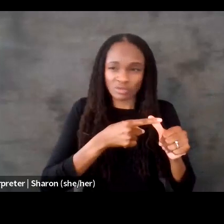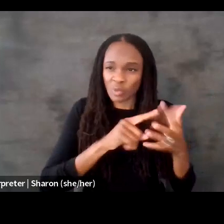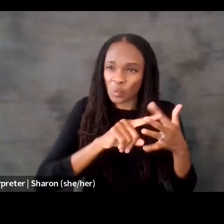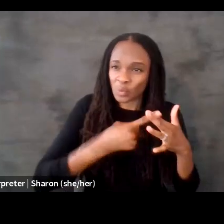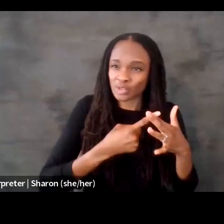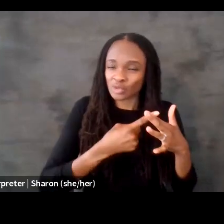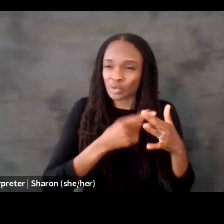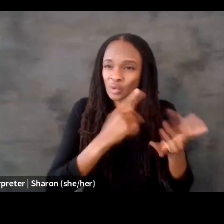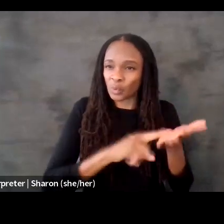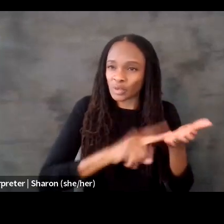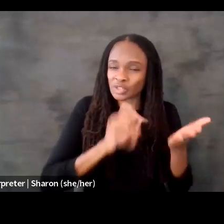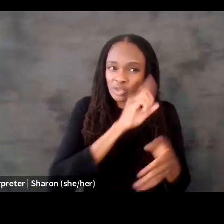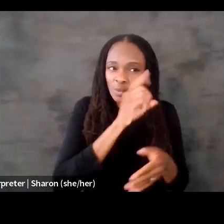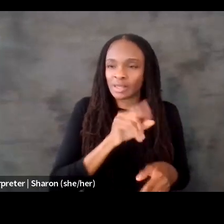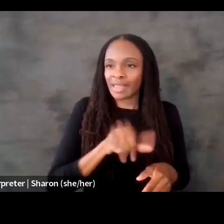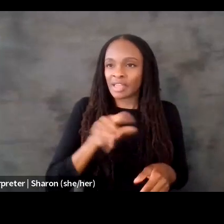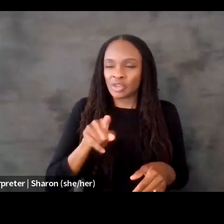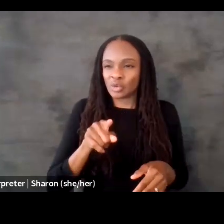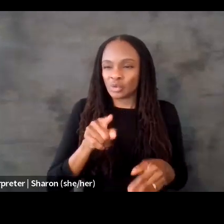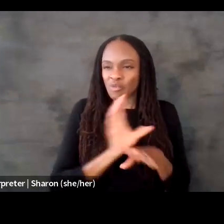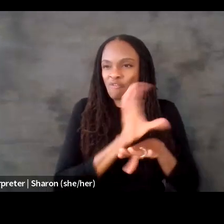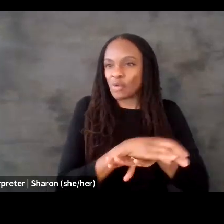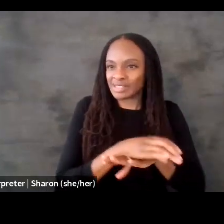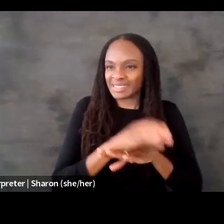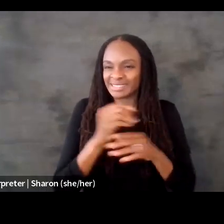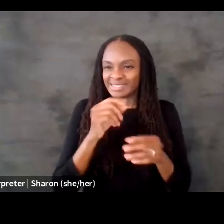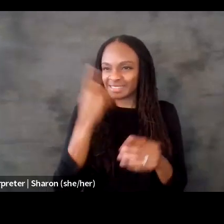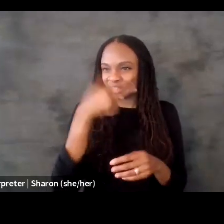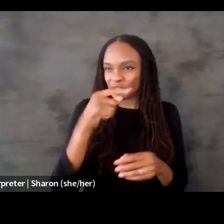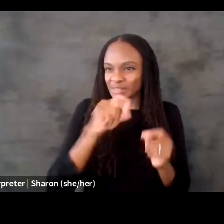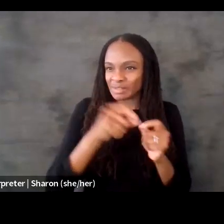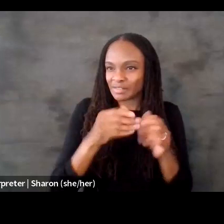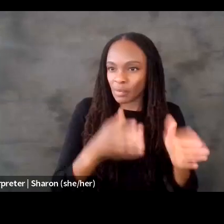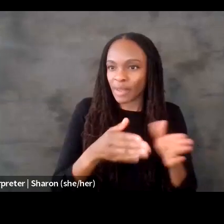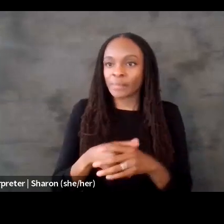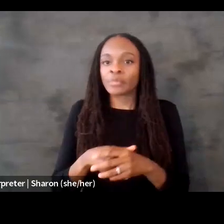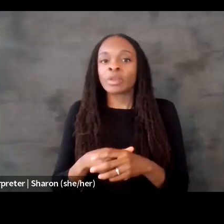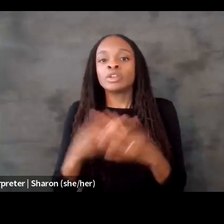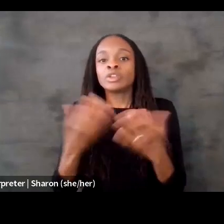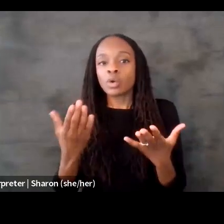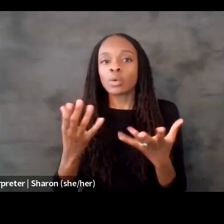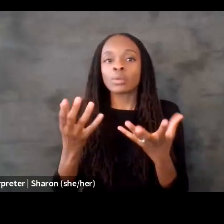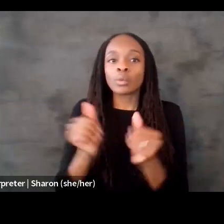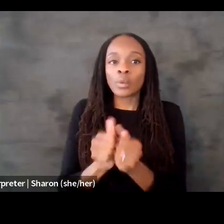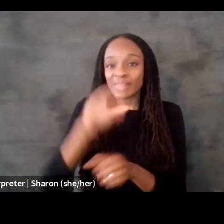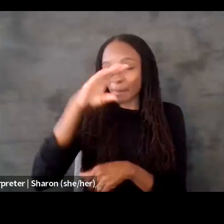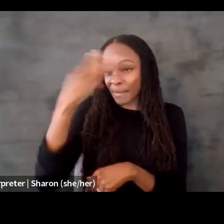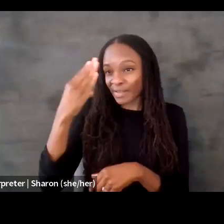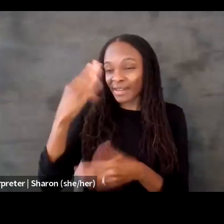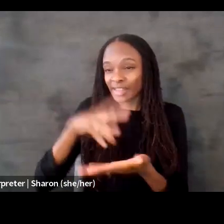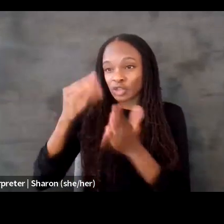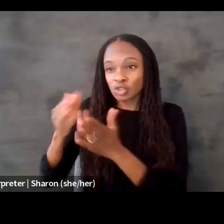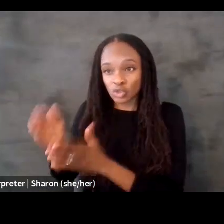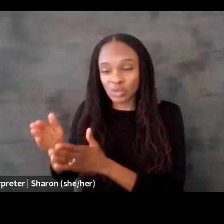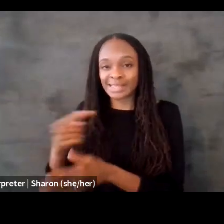the research take its own shape, right? So we did a mixed method study. We're looking at student perceptions of school climate, particularly among Black students.